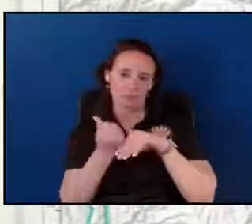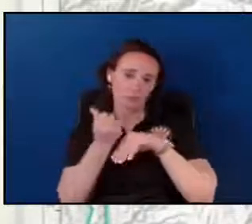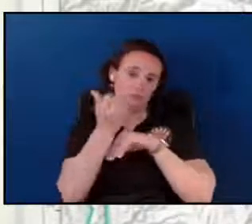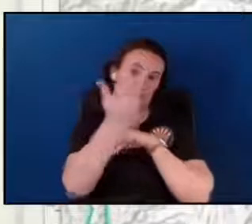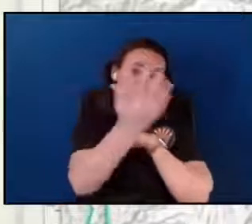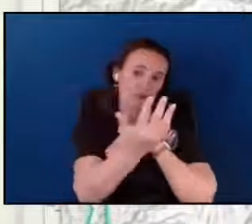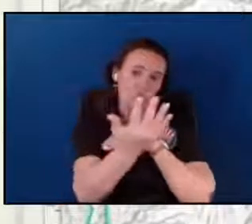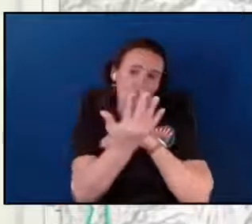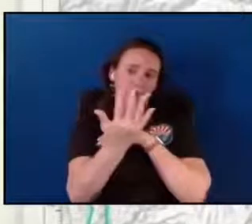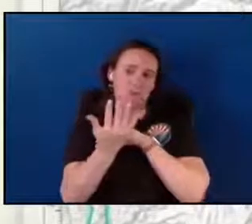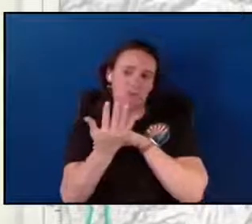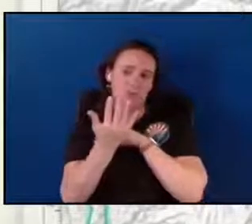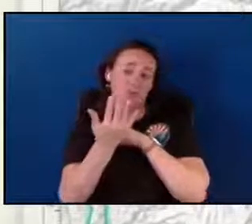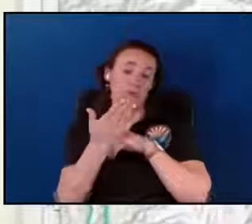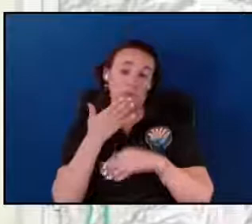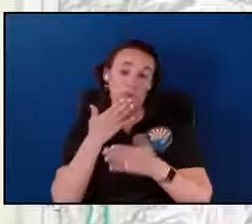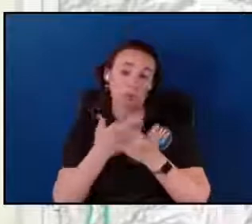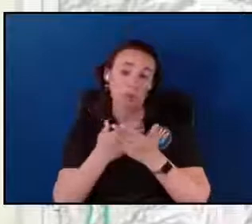So that's the good news.